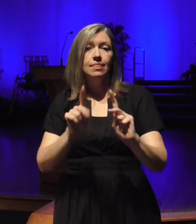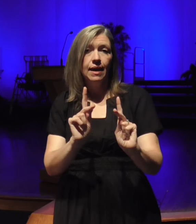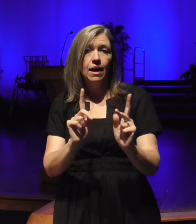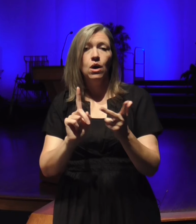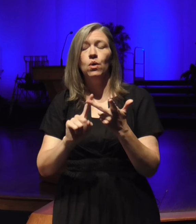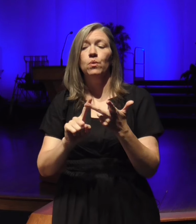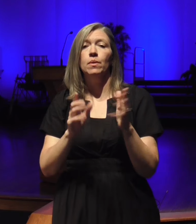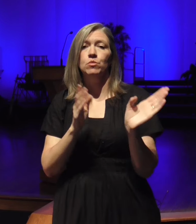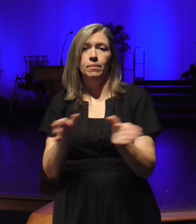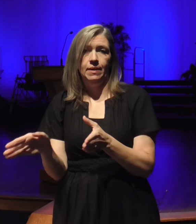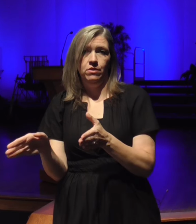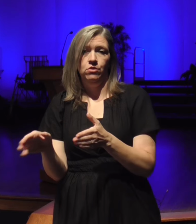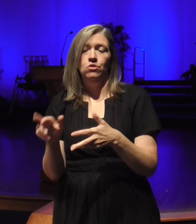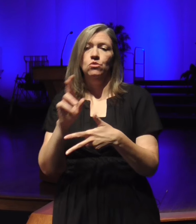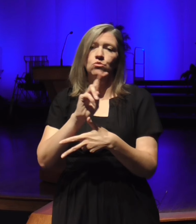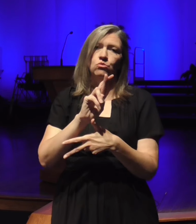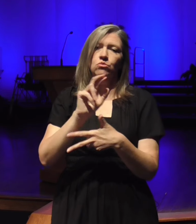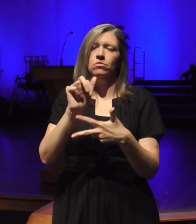R-A-P.